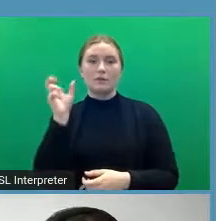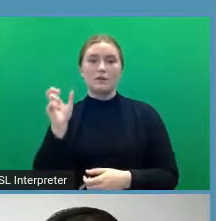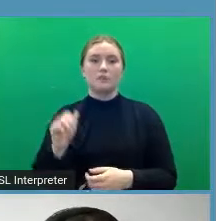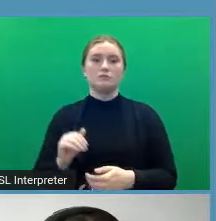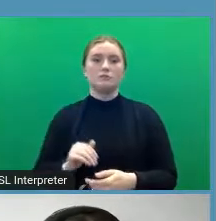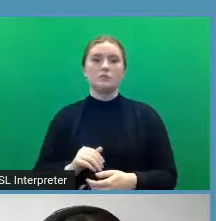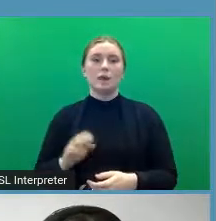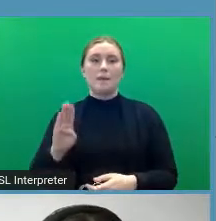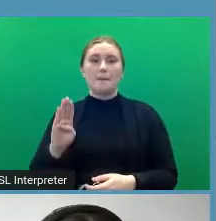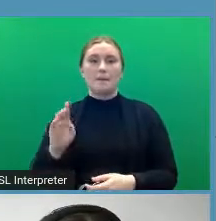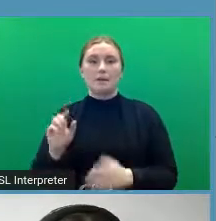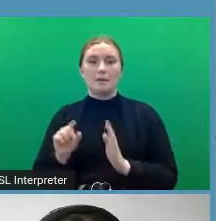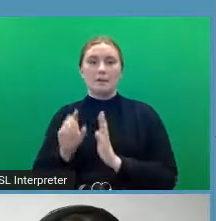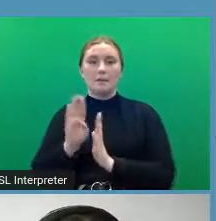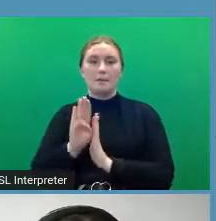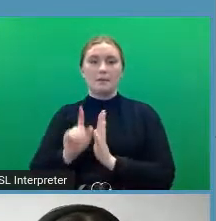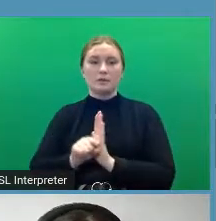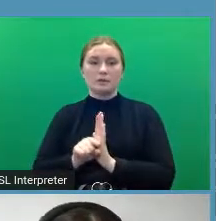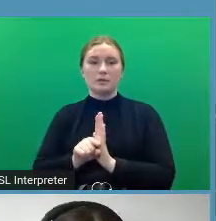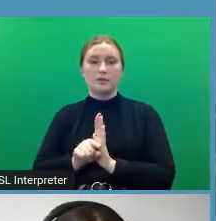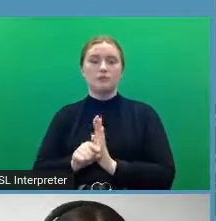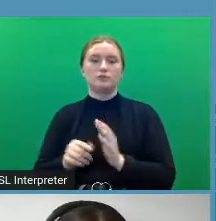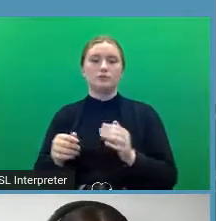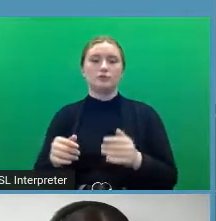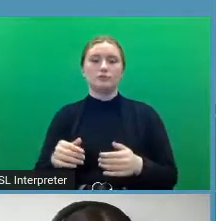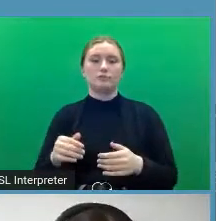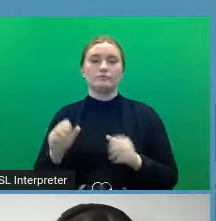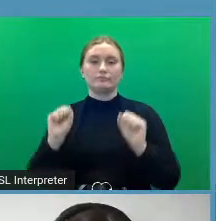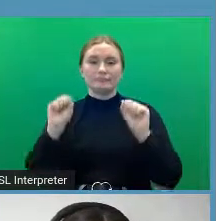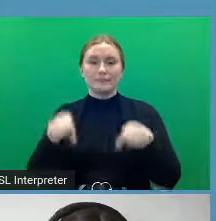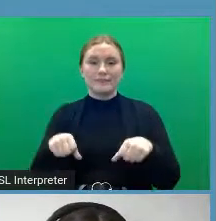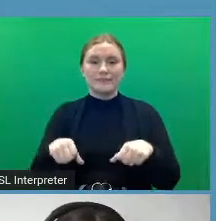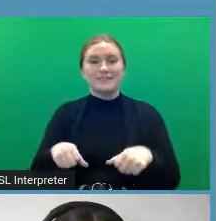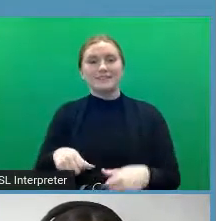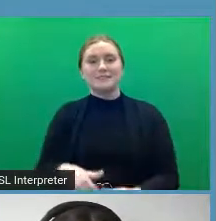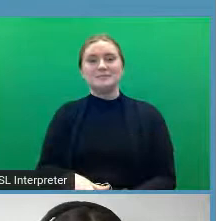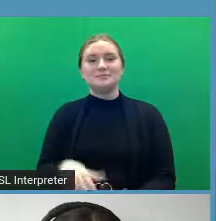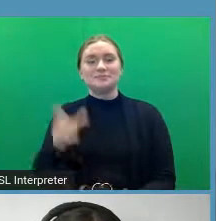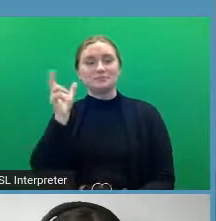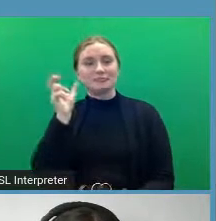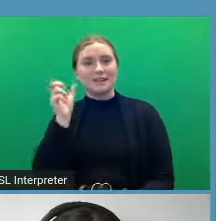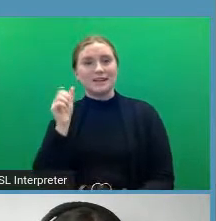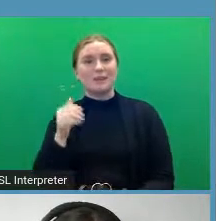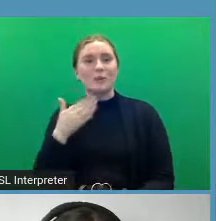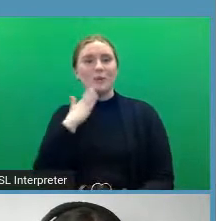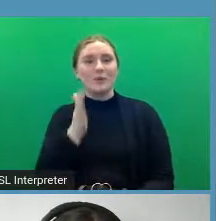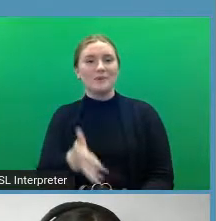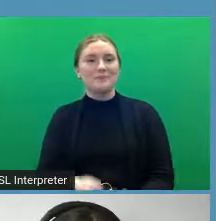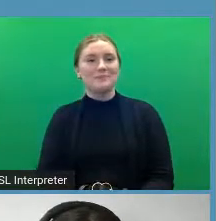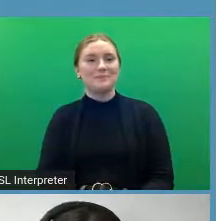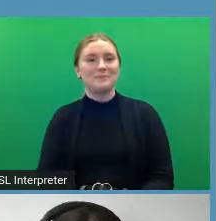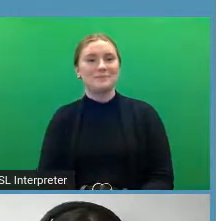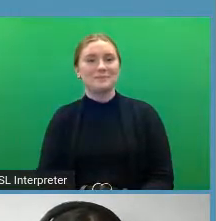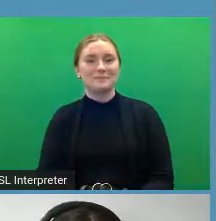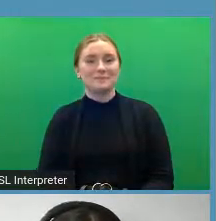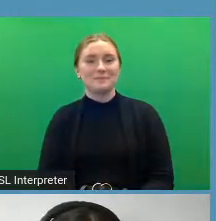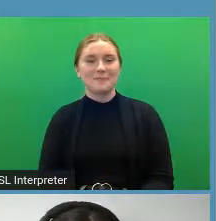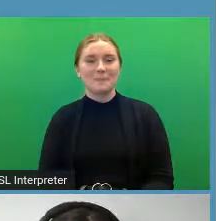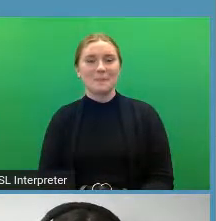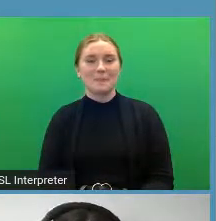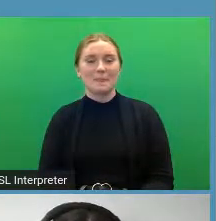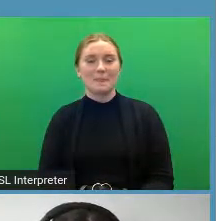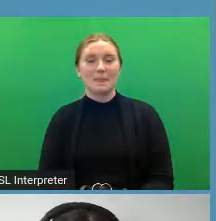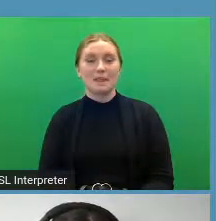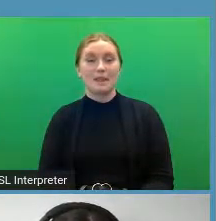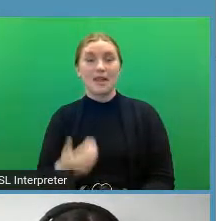say example of audio ducking, but I actually don't have one for you. I'm sorry. But what I do have is a screenshot of